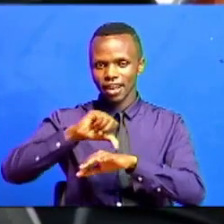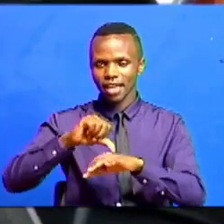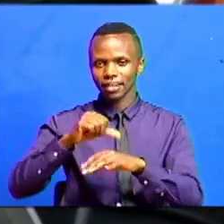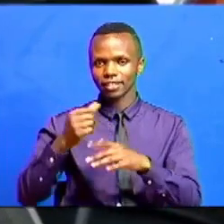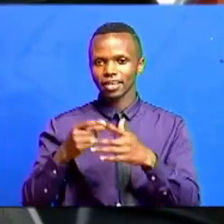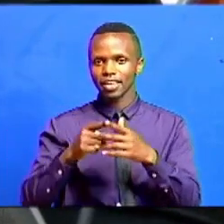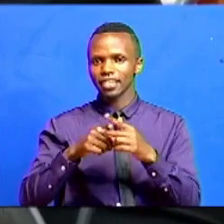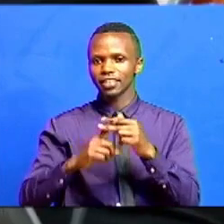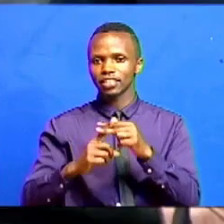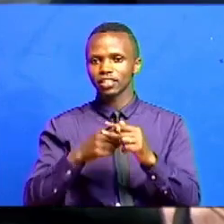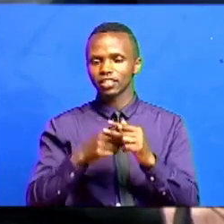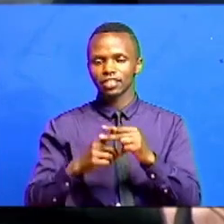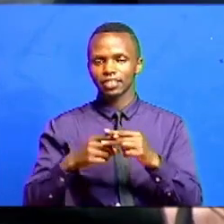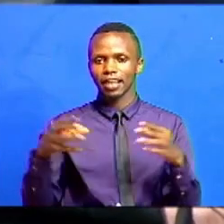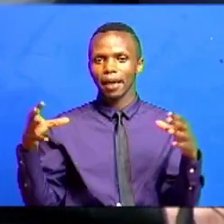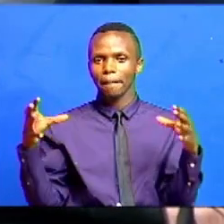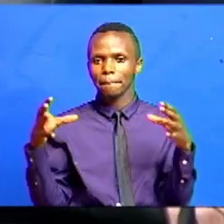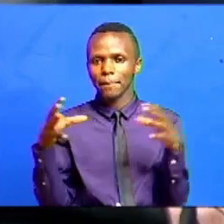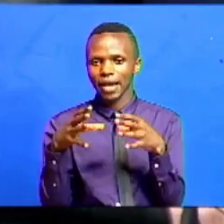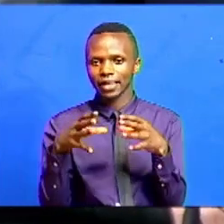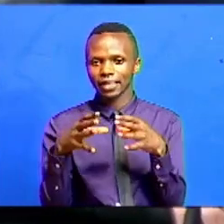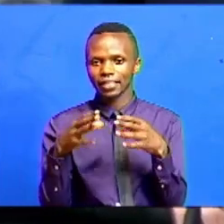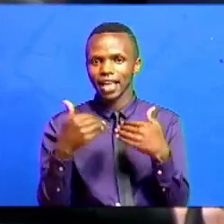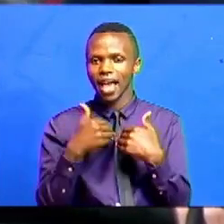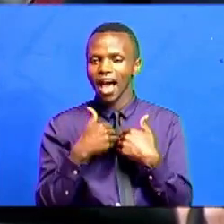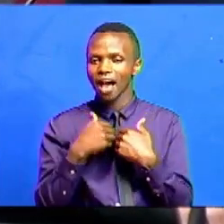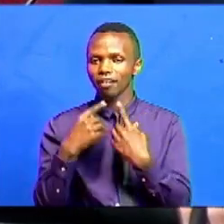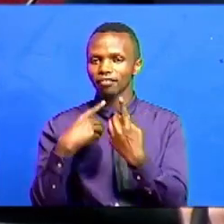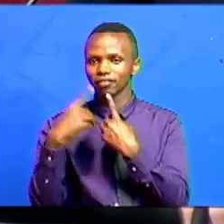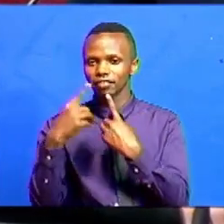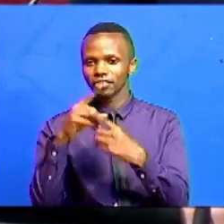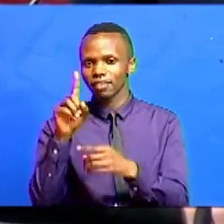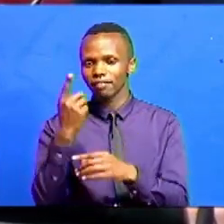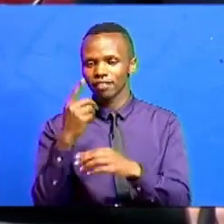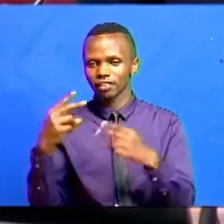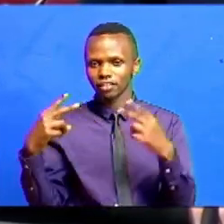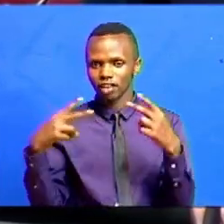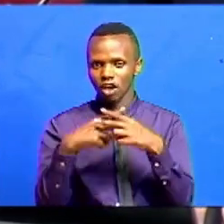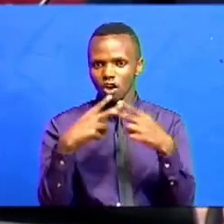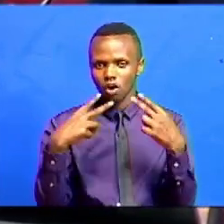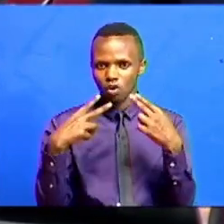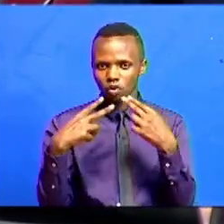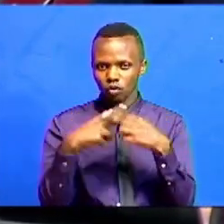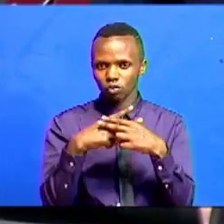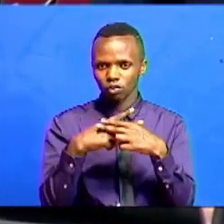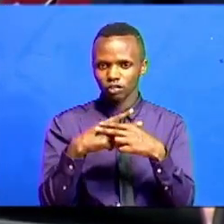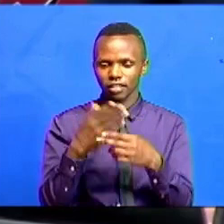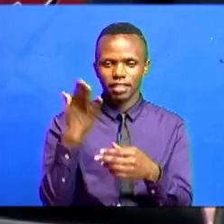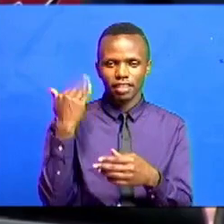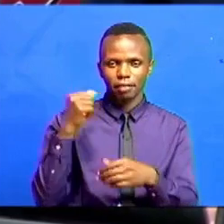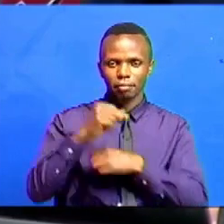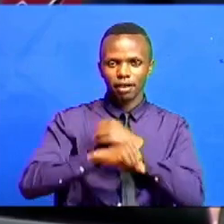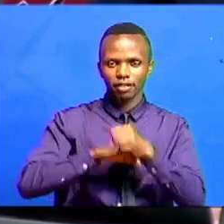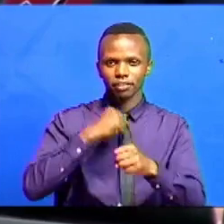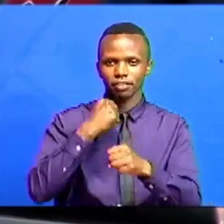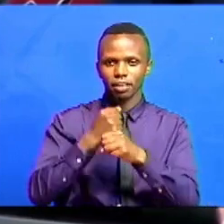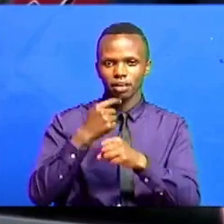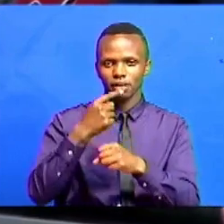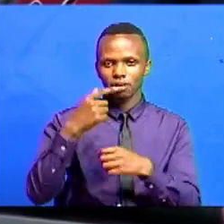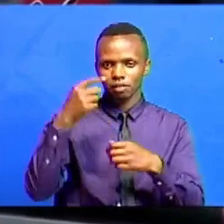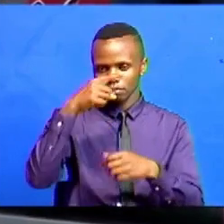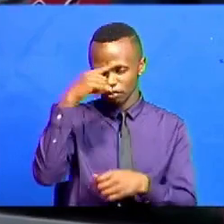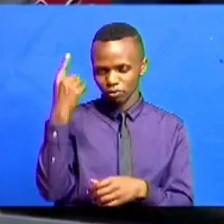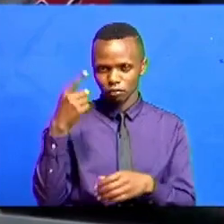engine components market had a considerably fast growth in the past few years due to the population and